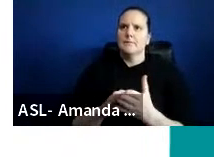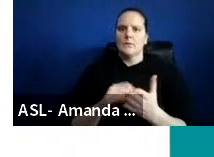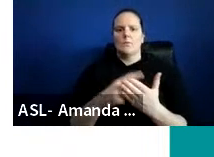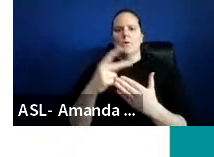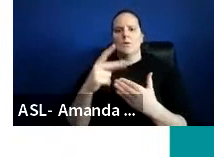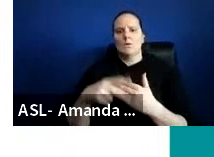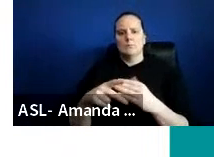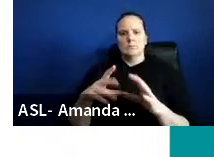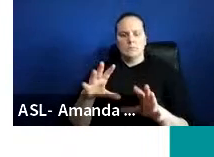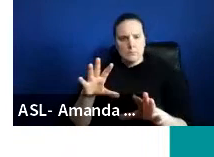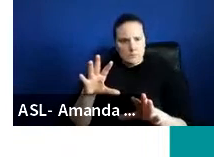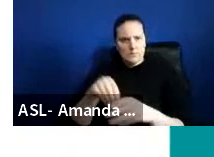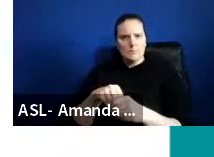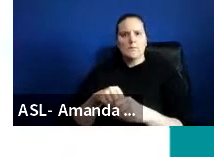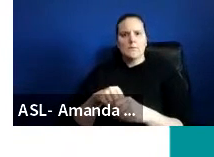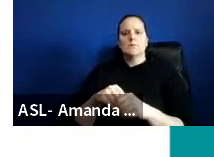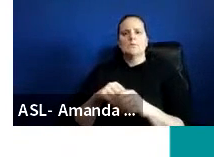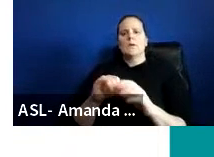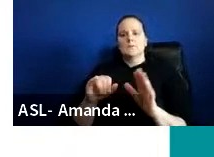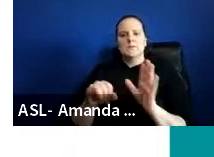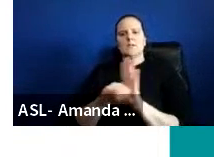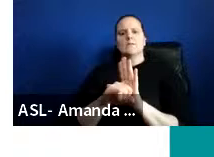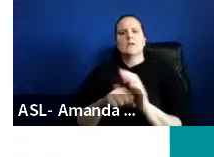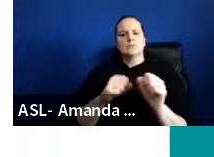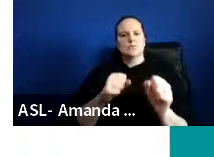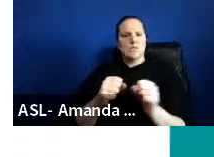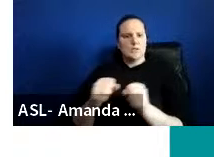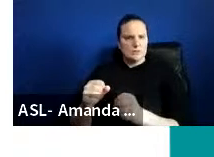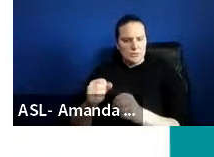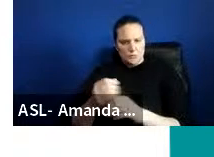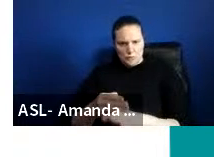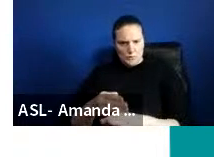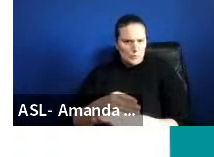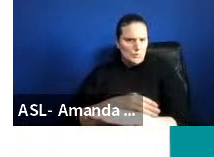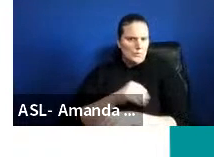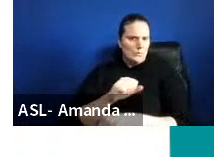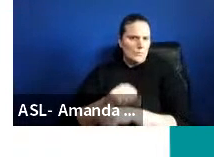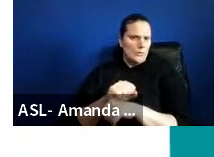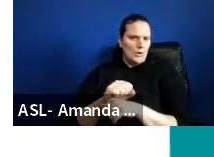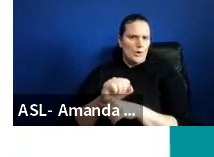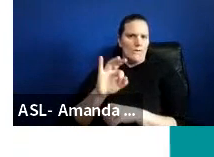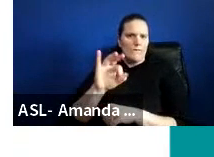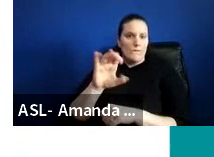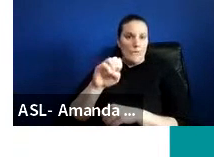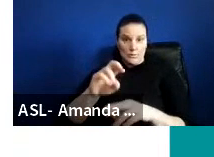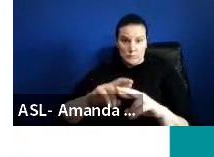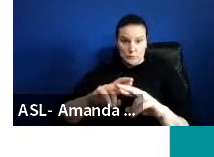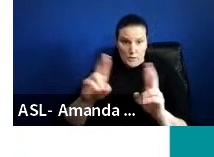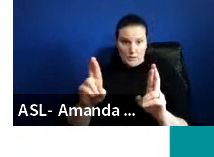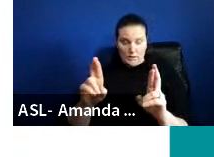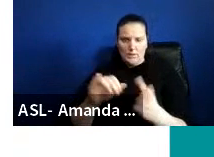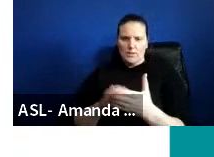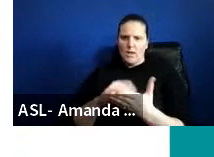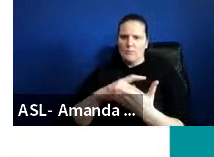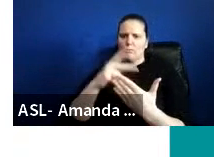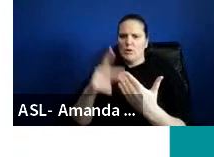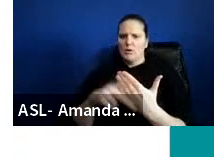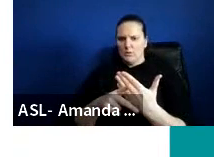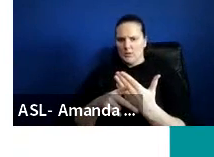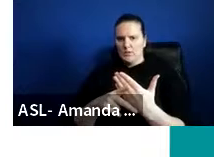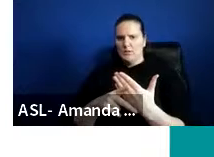actively engaged in identifying strategies to improve workforce readiness. So the program